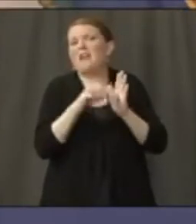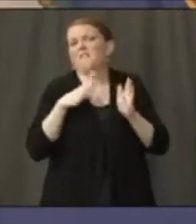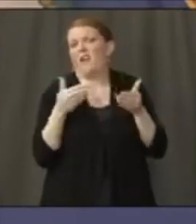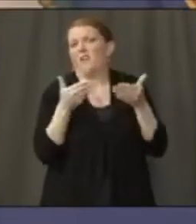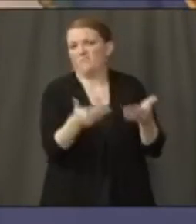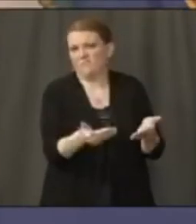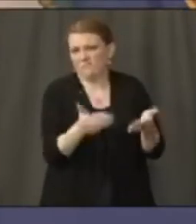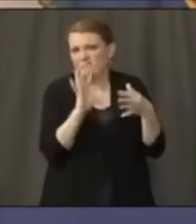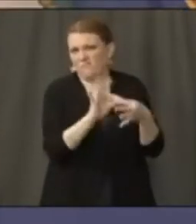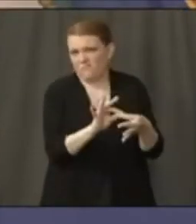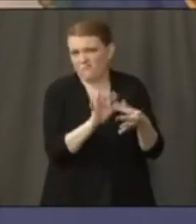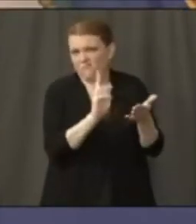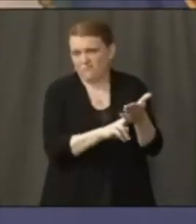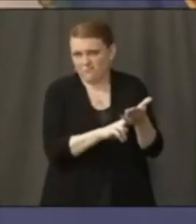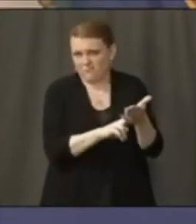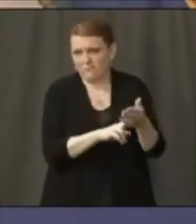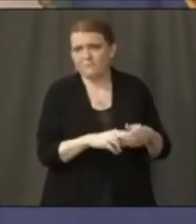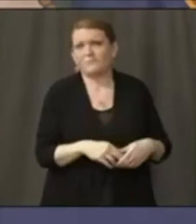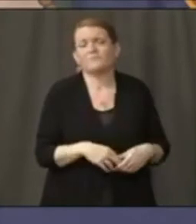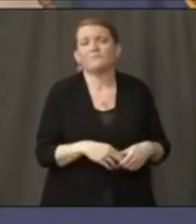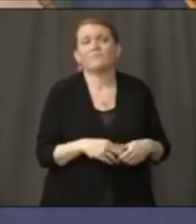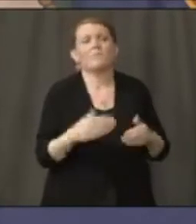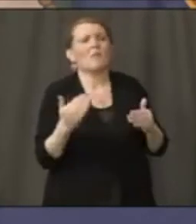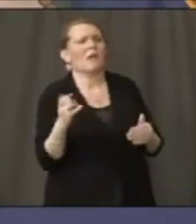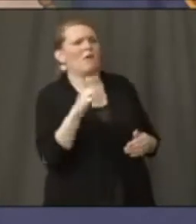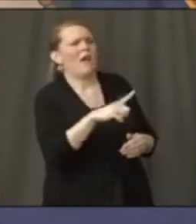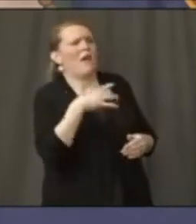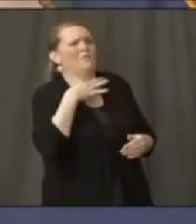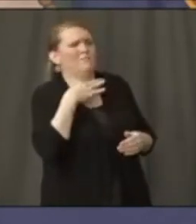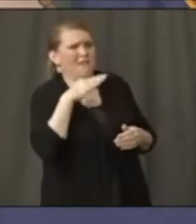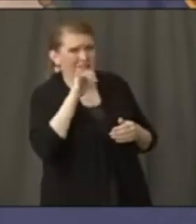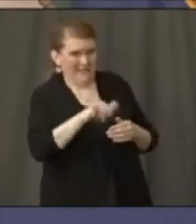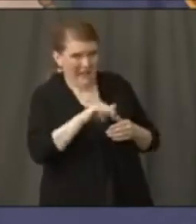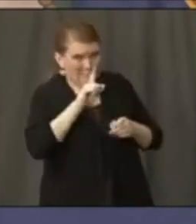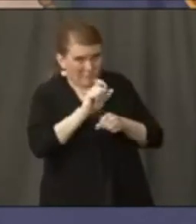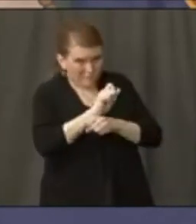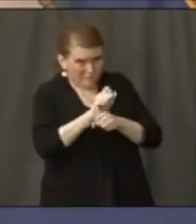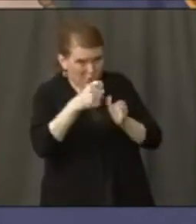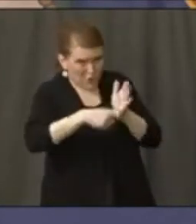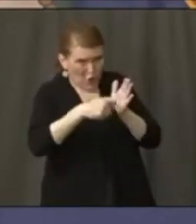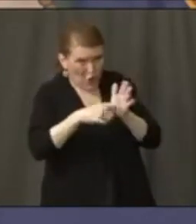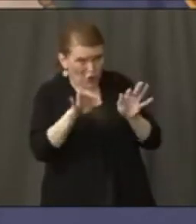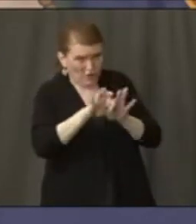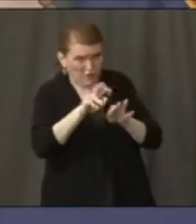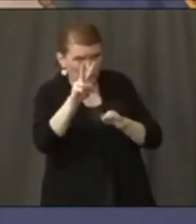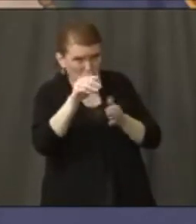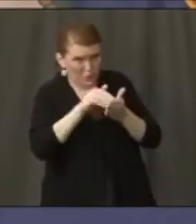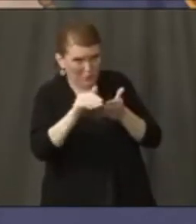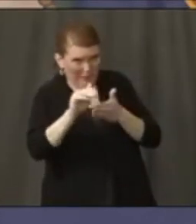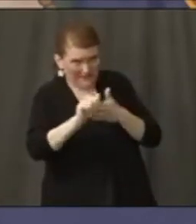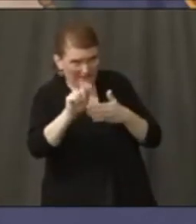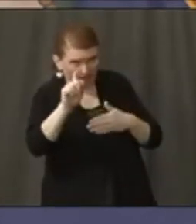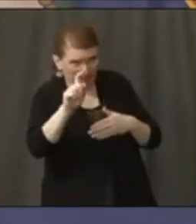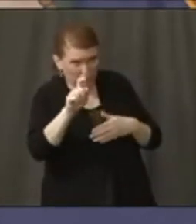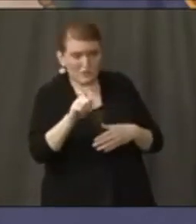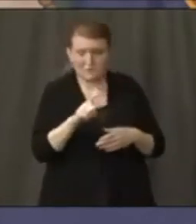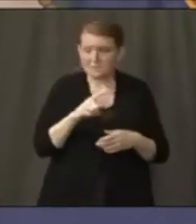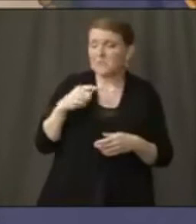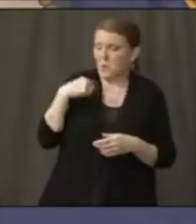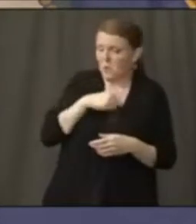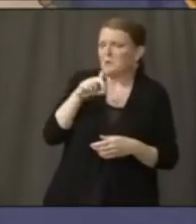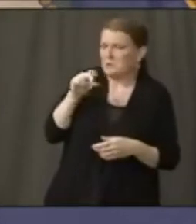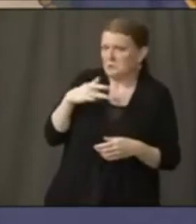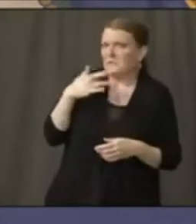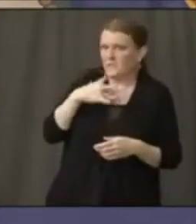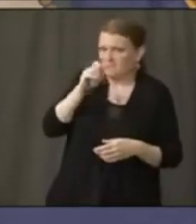probably what we're going to estimate it's going to cost. And by the way, it's worth noting it is paid for by the federal government. It's a COVID-related expense, which is the way